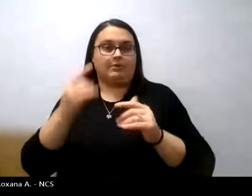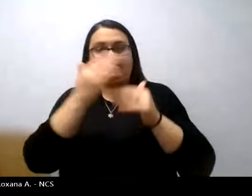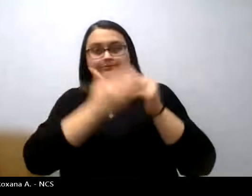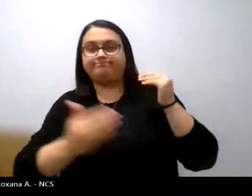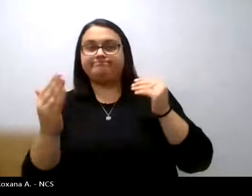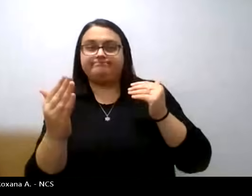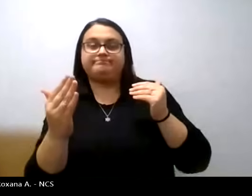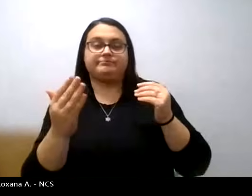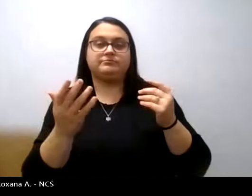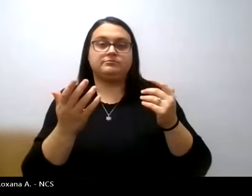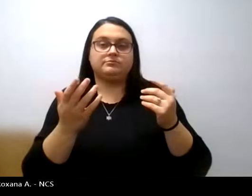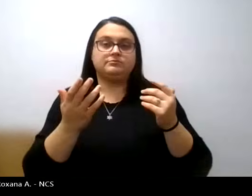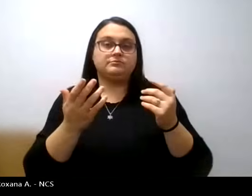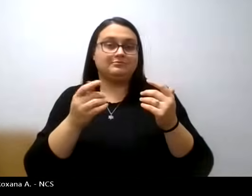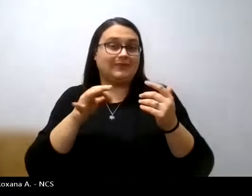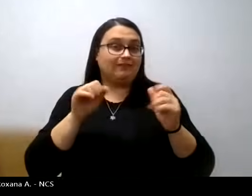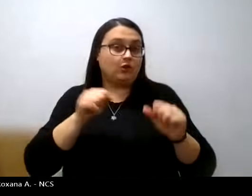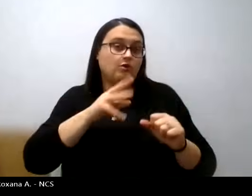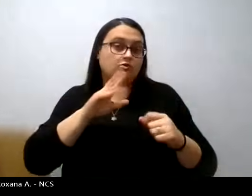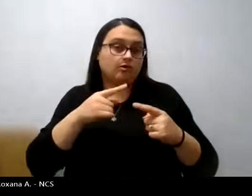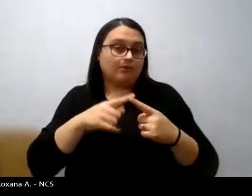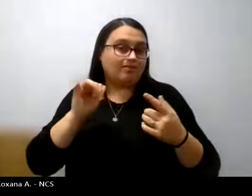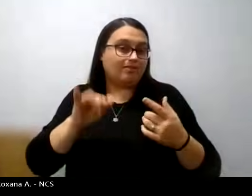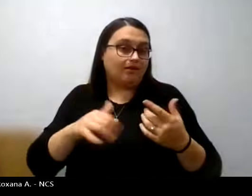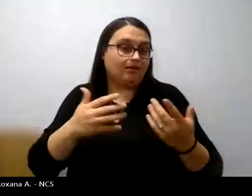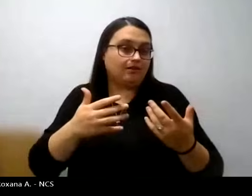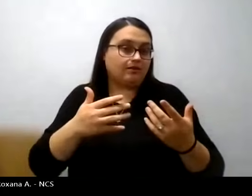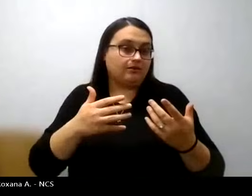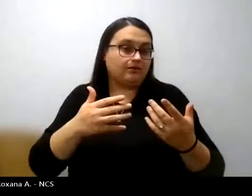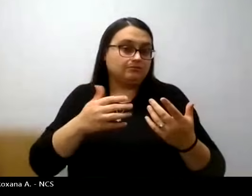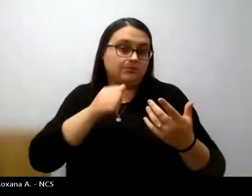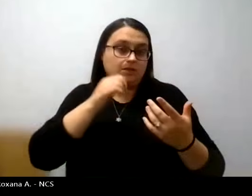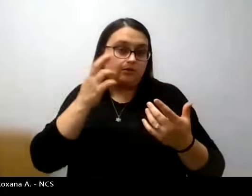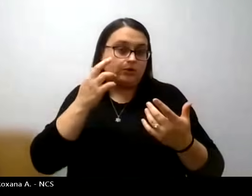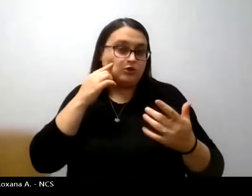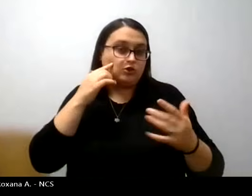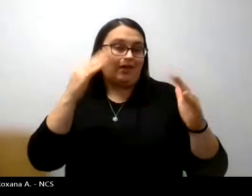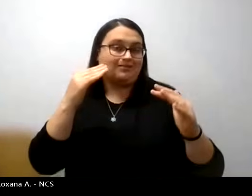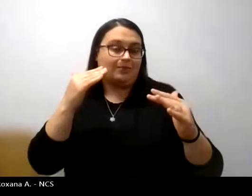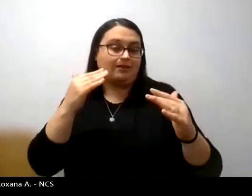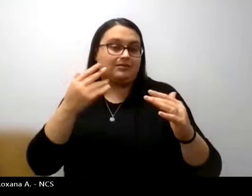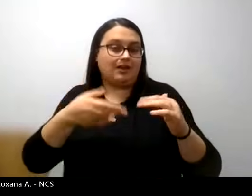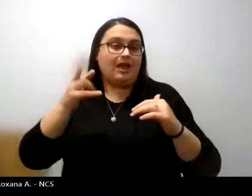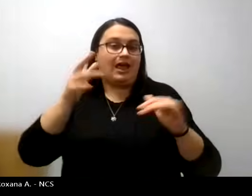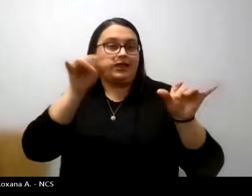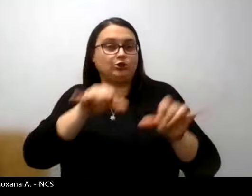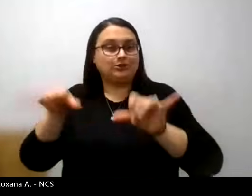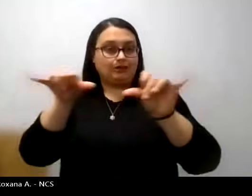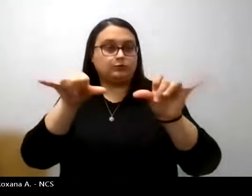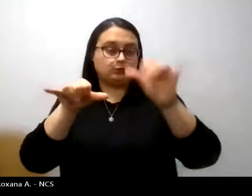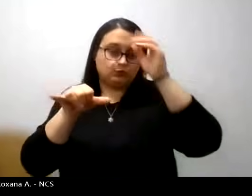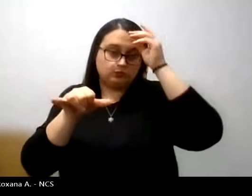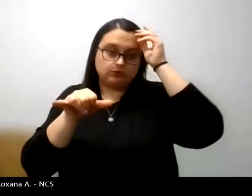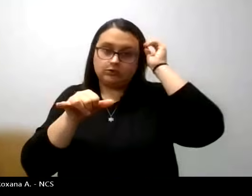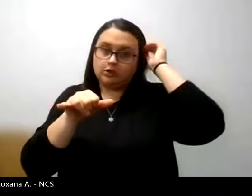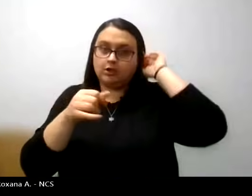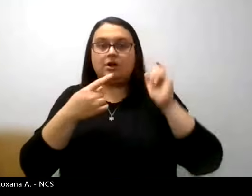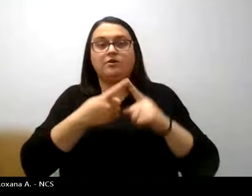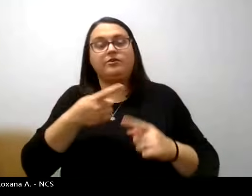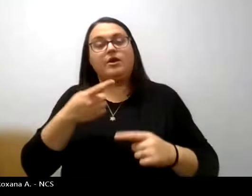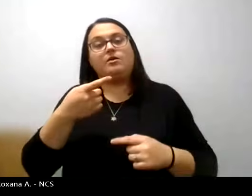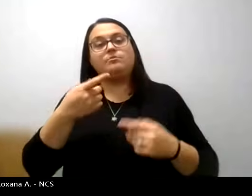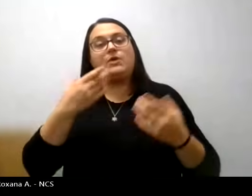run. If you could speak about that. It's not unreasonable to expect higher standards from public utilities